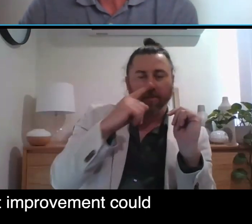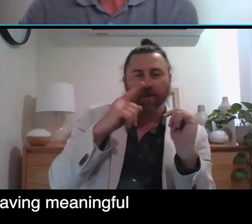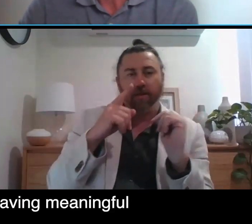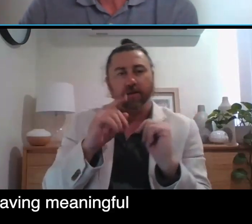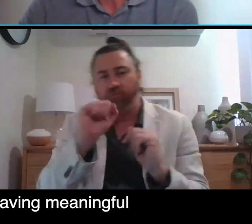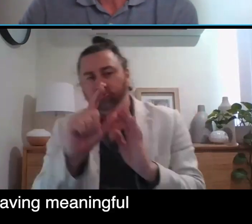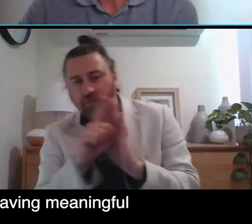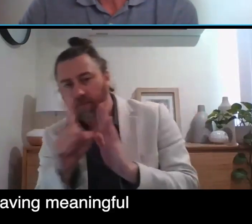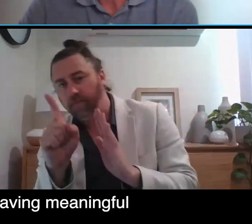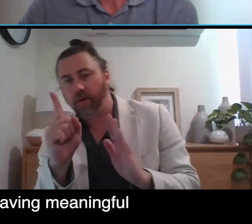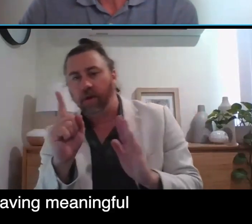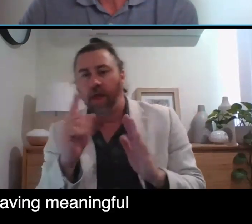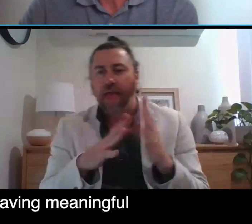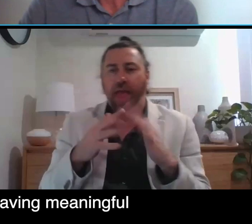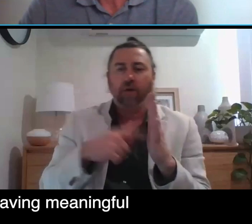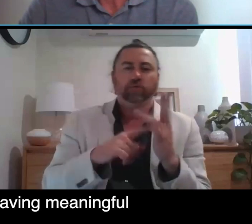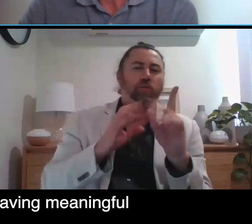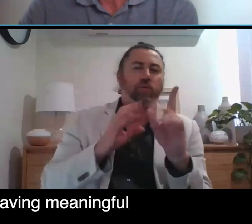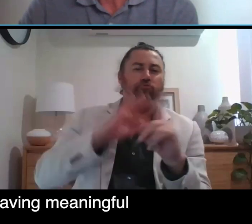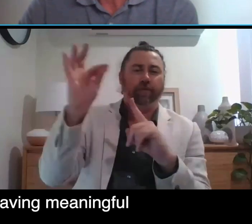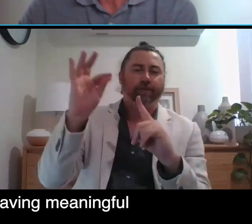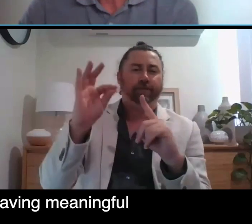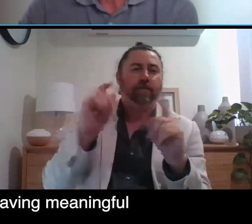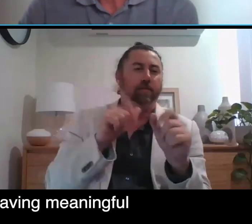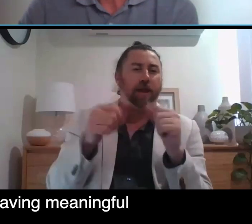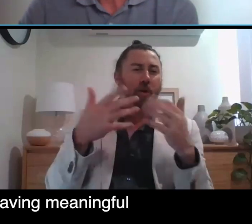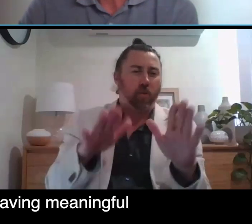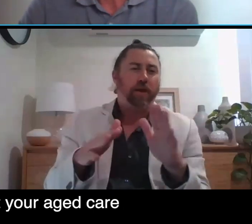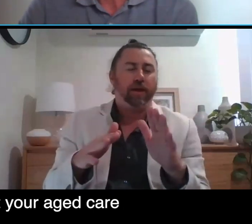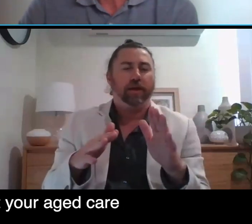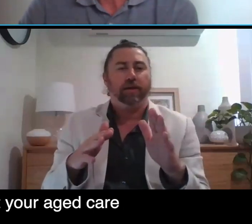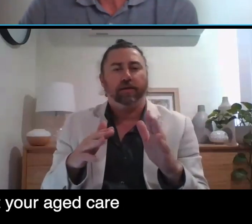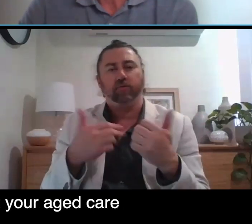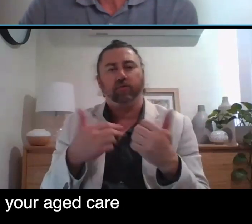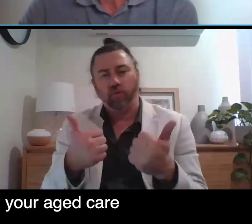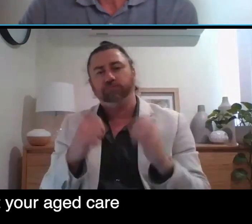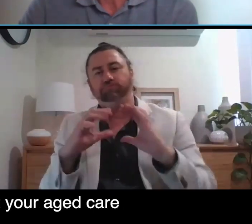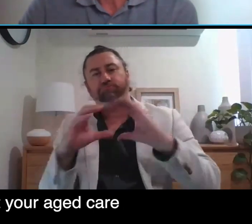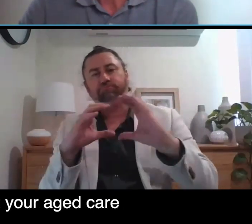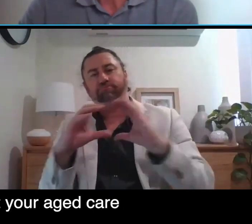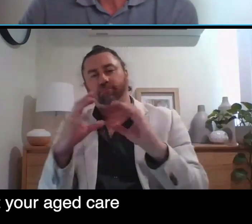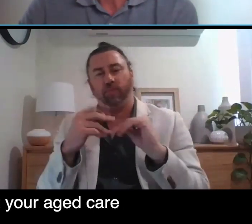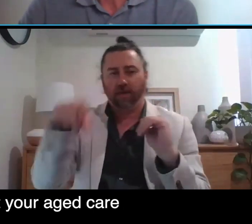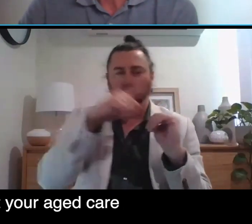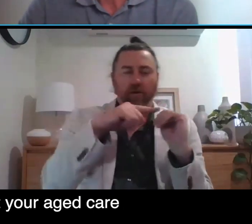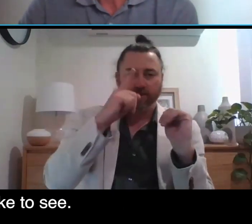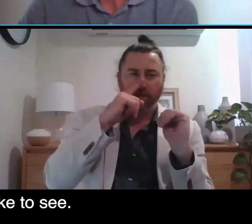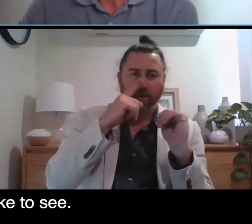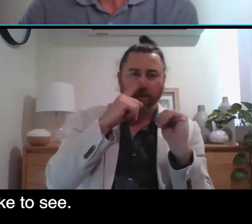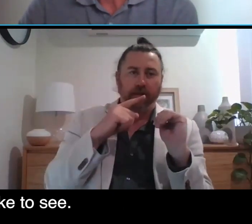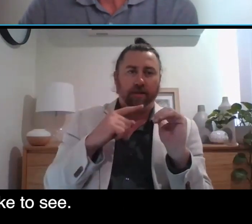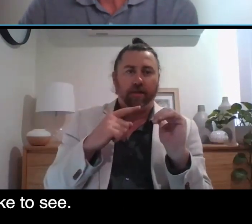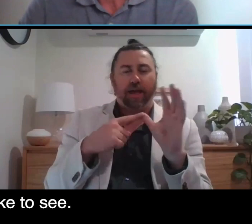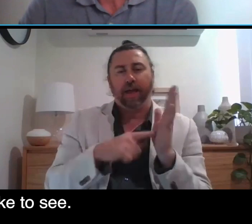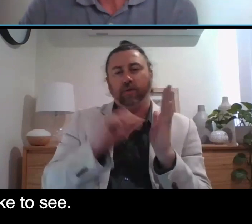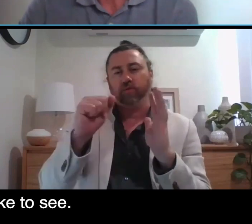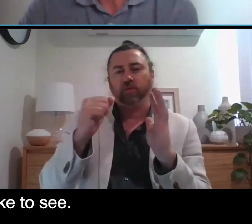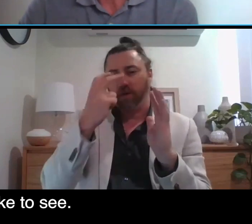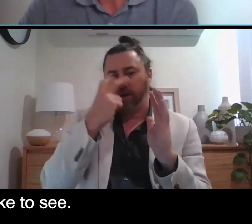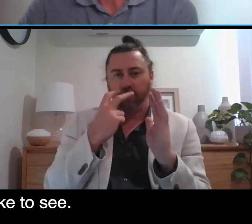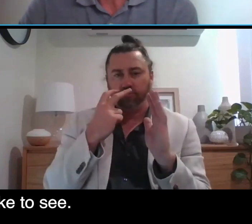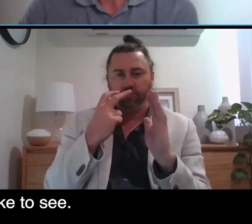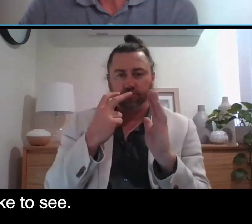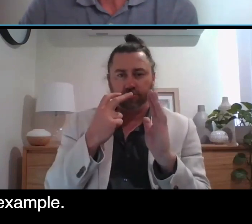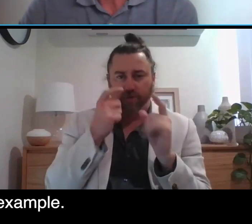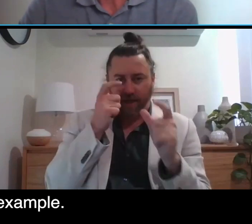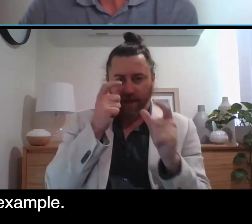what that improvement could look like, and engaging with and having meaningful conversations with the people at your aged care home